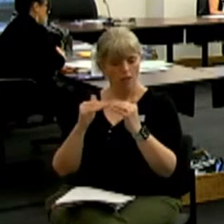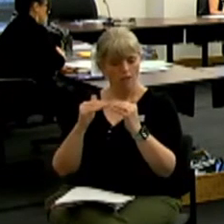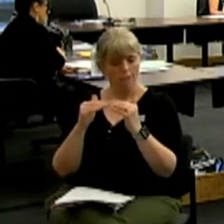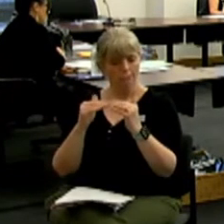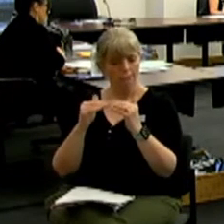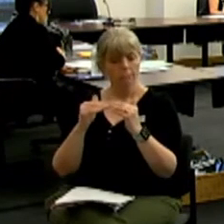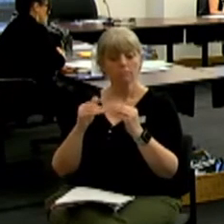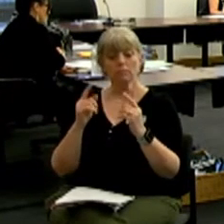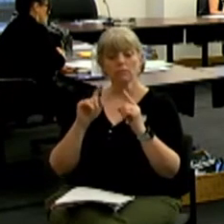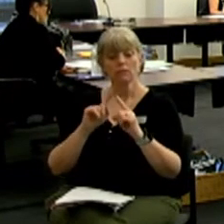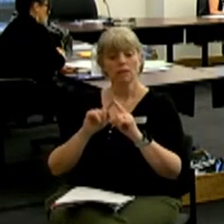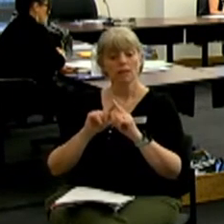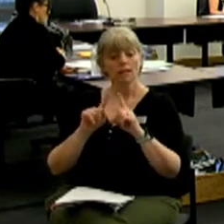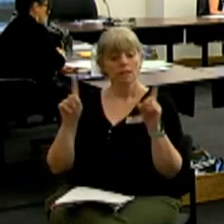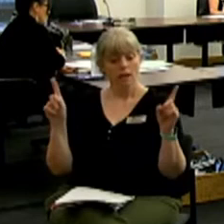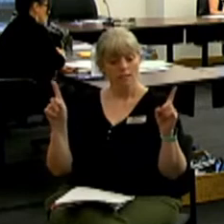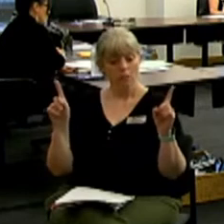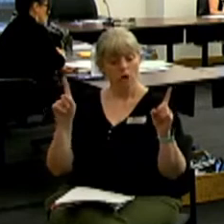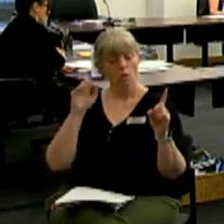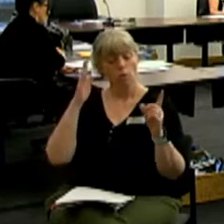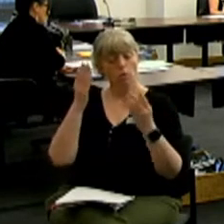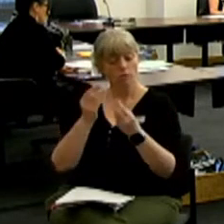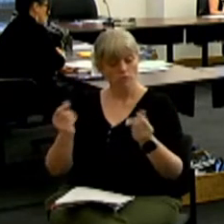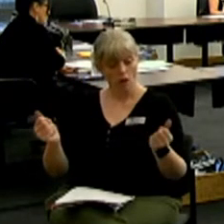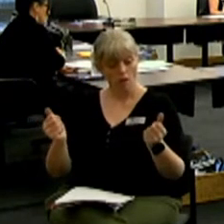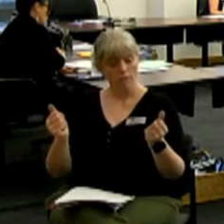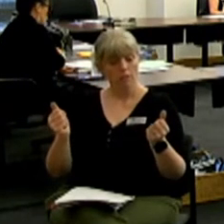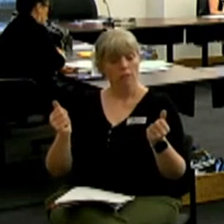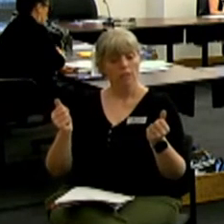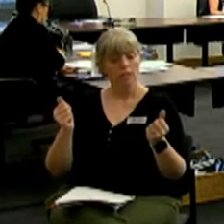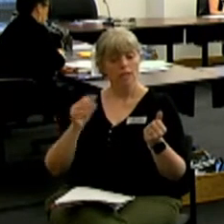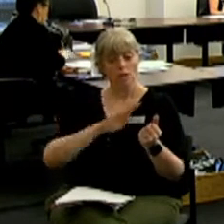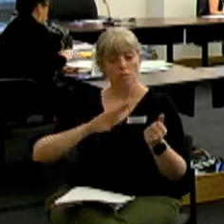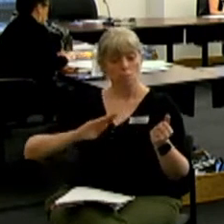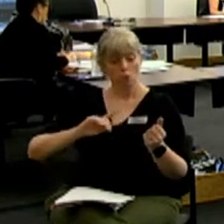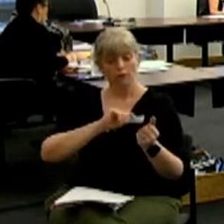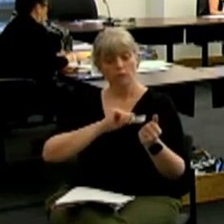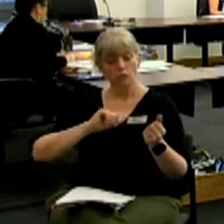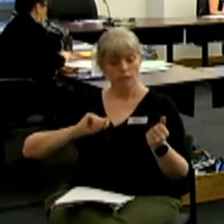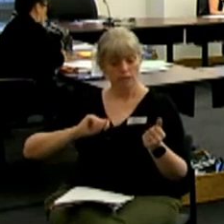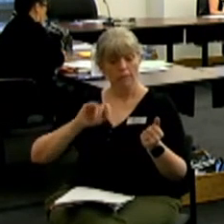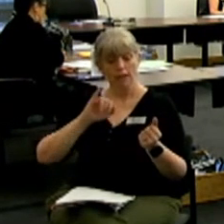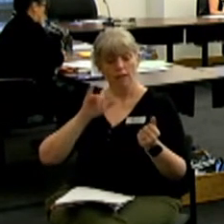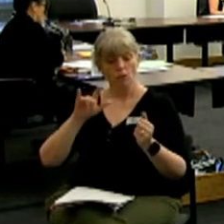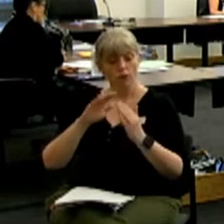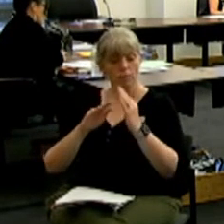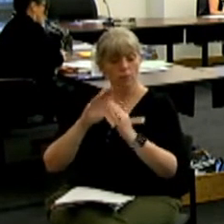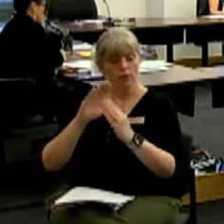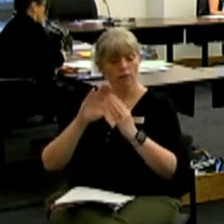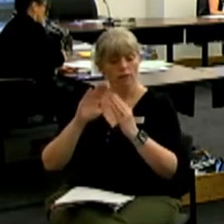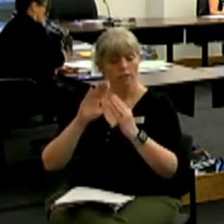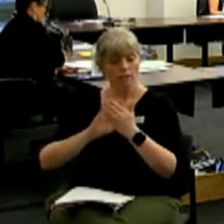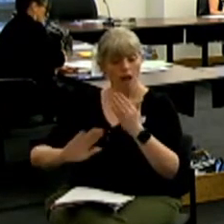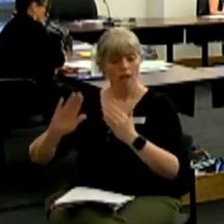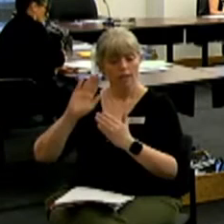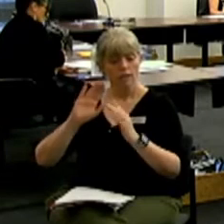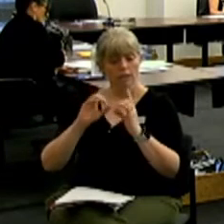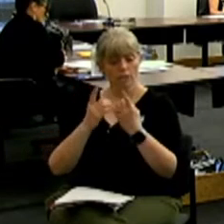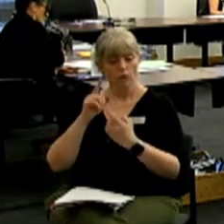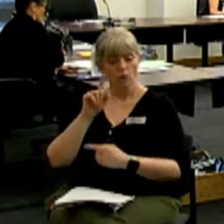Now, therefore, it be resolved that the Board of Trustees of Illinois Community College District